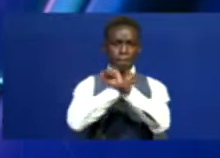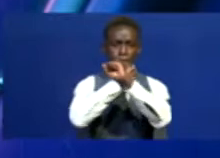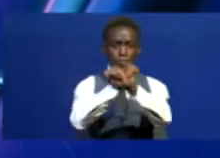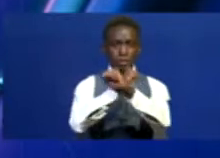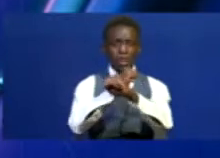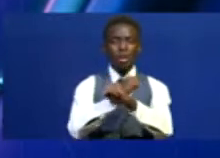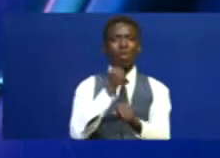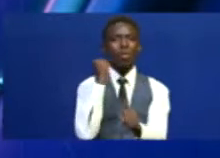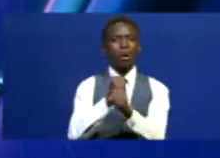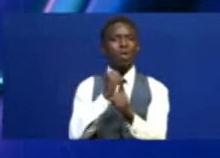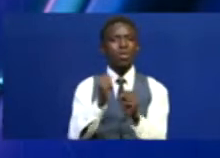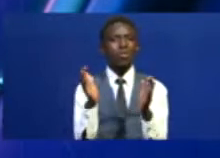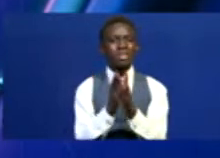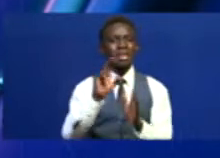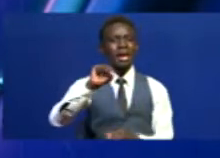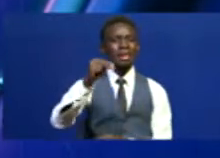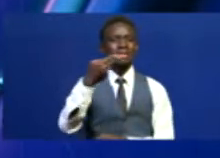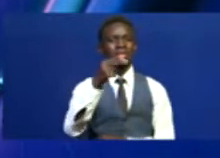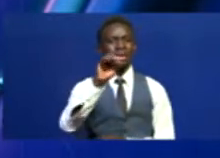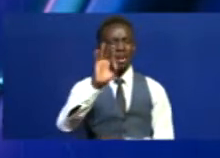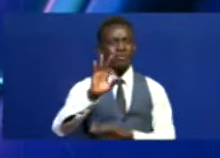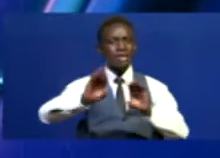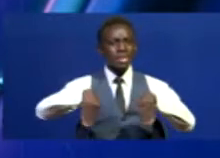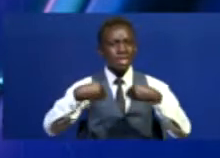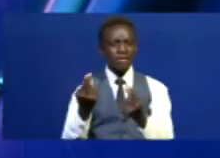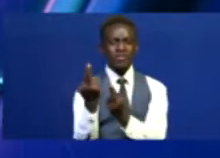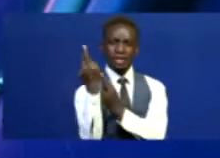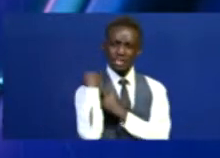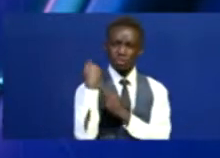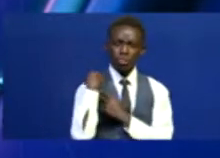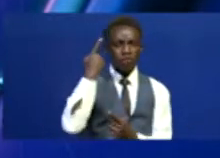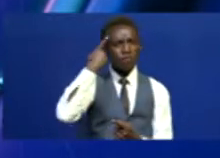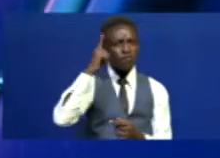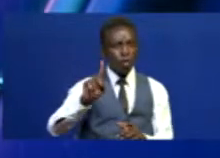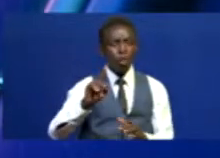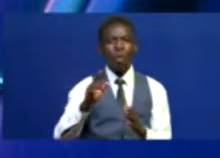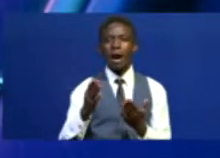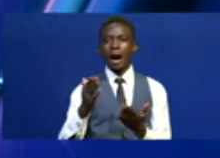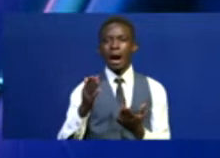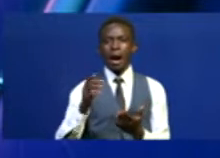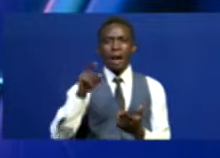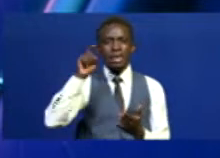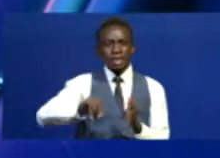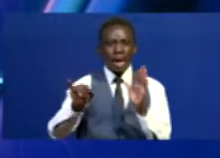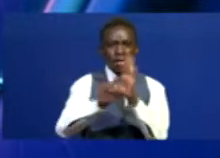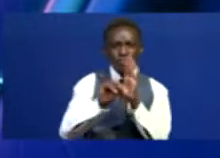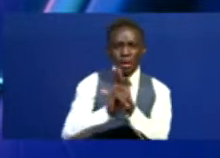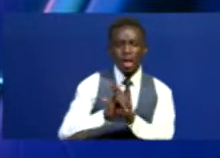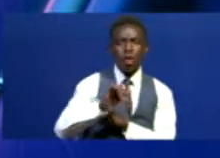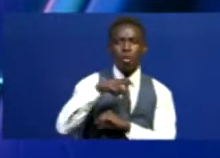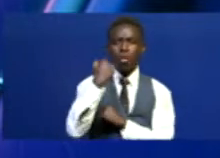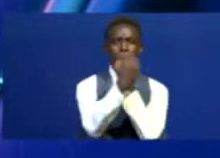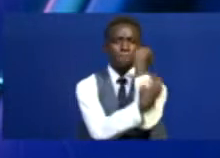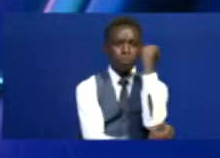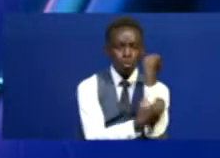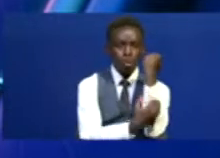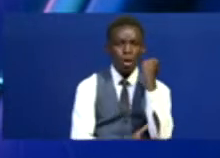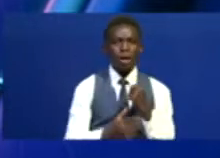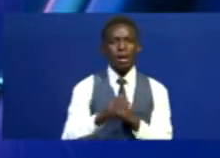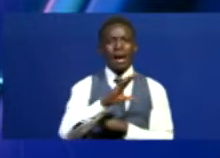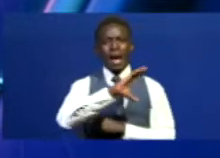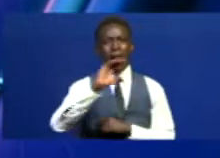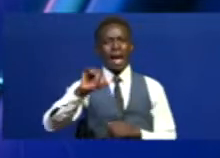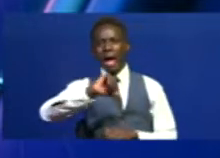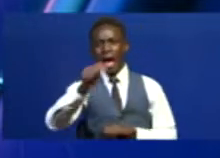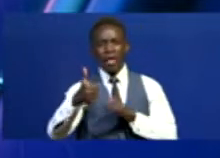the responsibility of identification of the poor and vulnerable households. The 1 million. The 1 million.